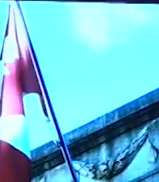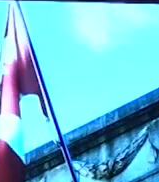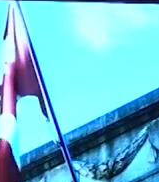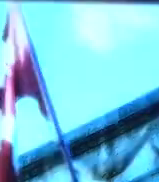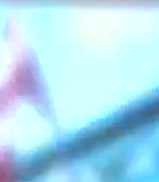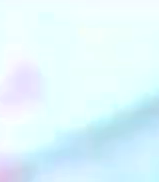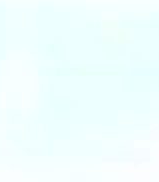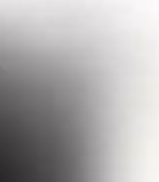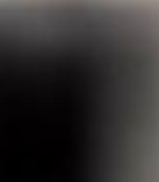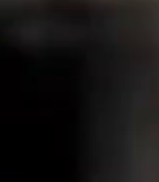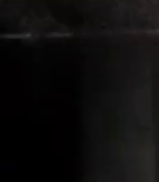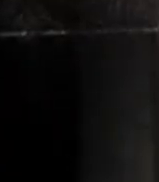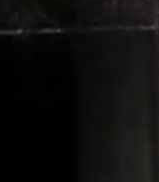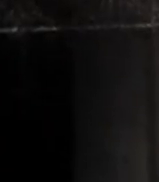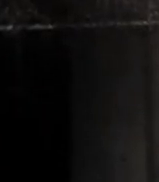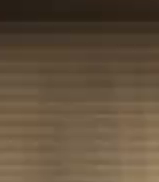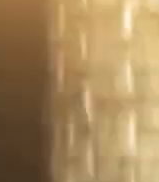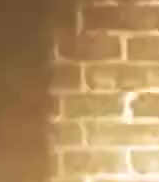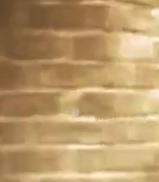this presentation.